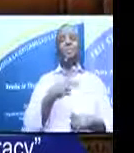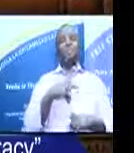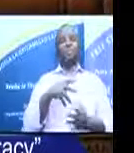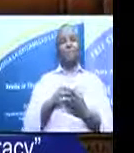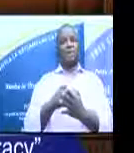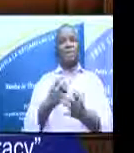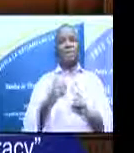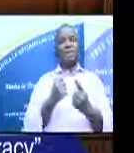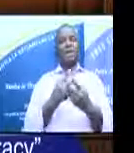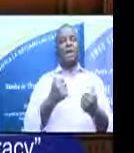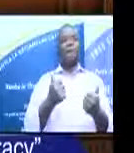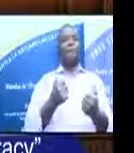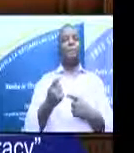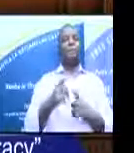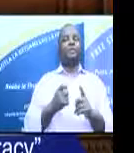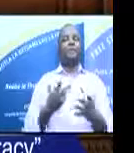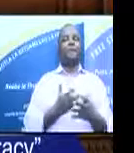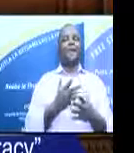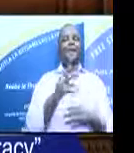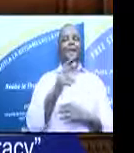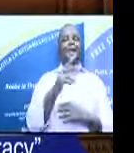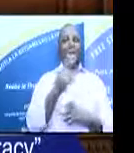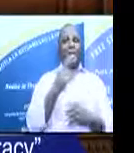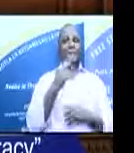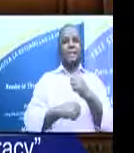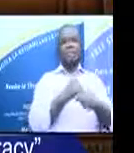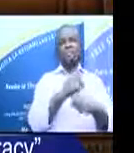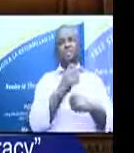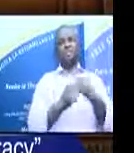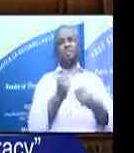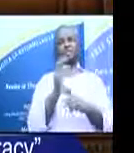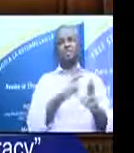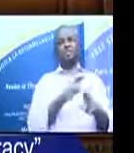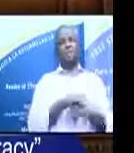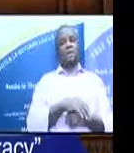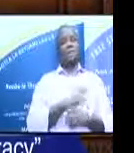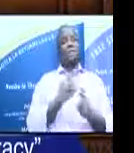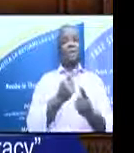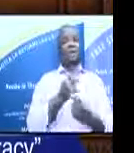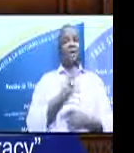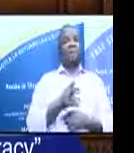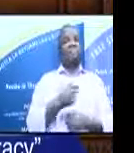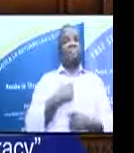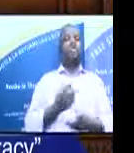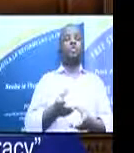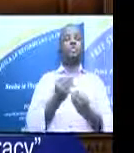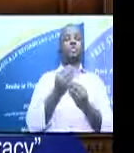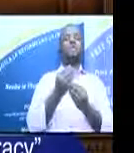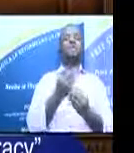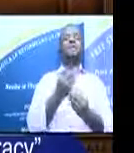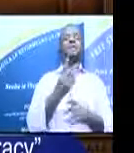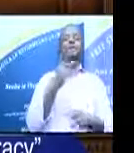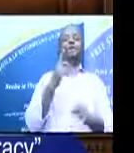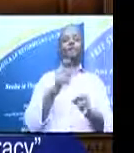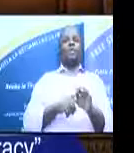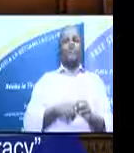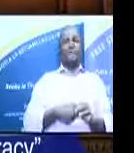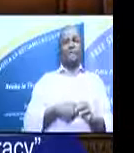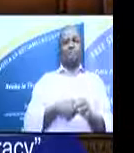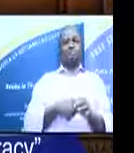of Health are indicated in the annual report. The department once again obtained a